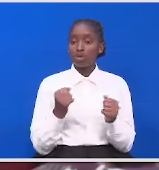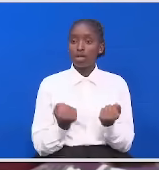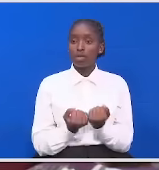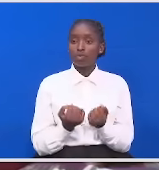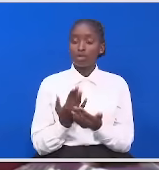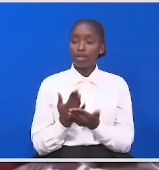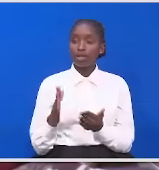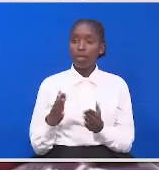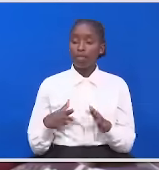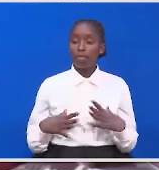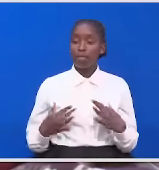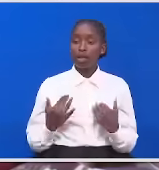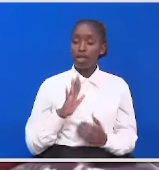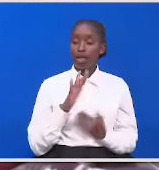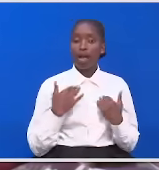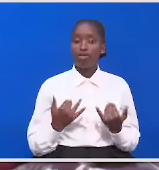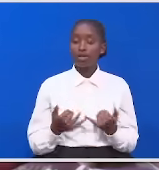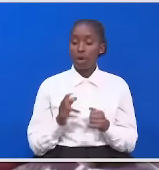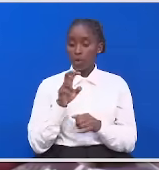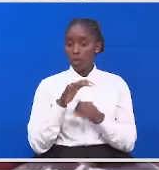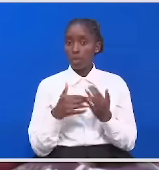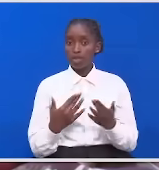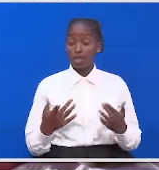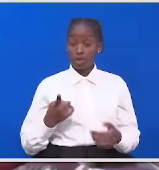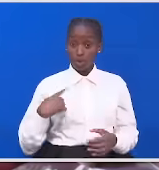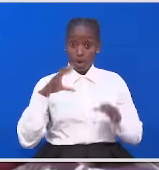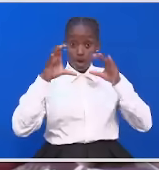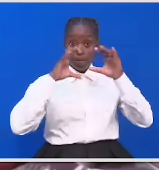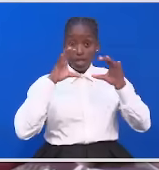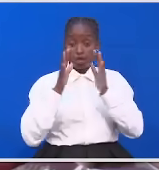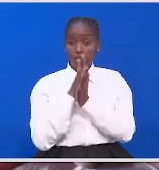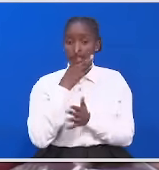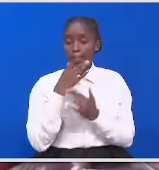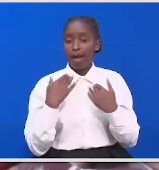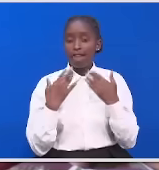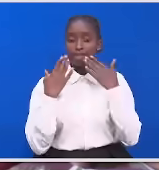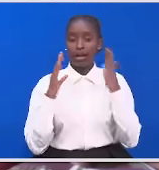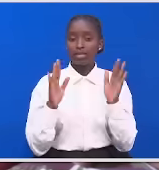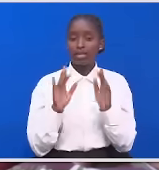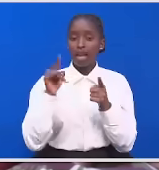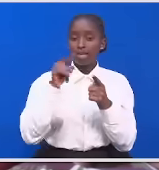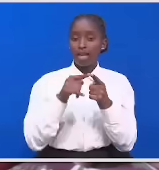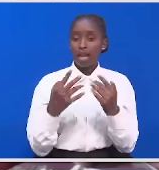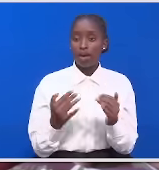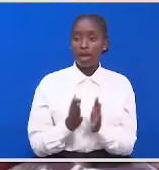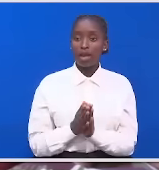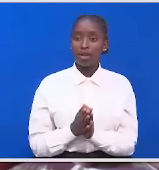some of his people to come and see me. We have been in communication even up to now. And